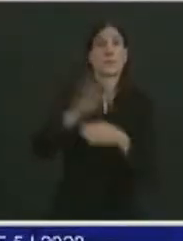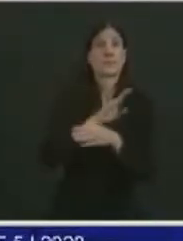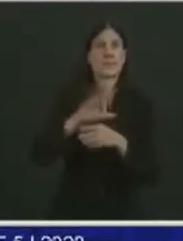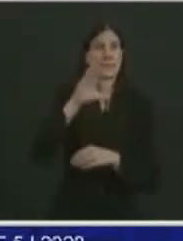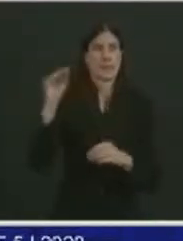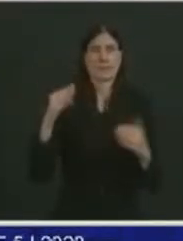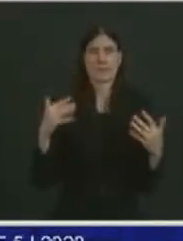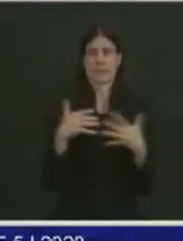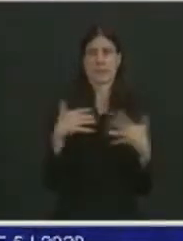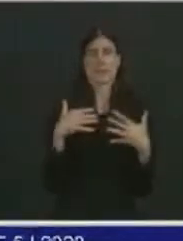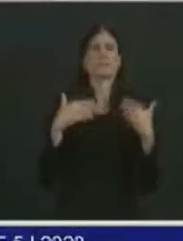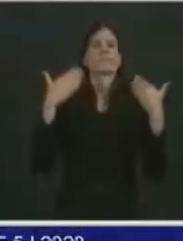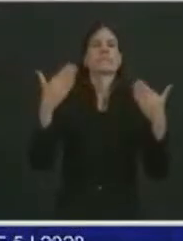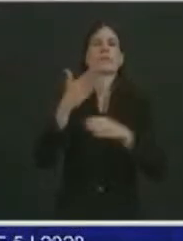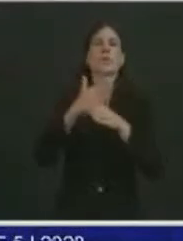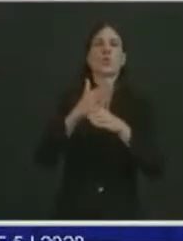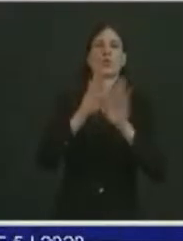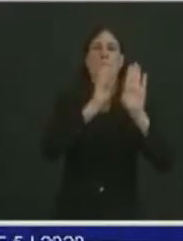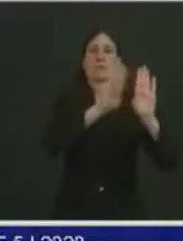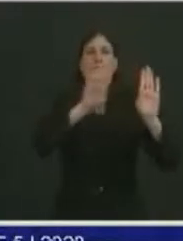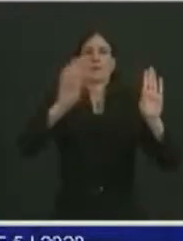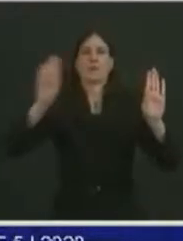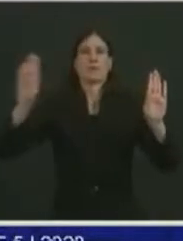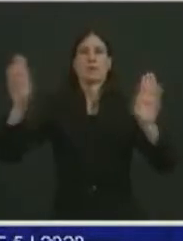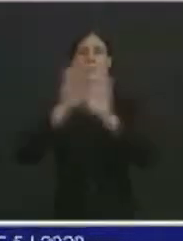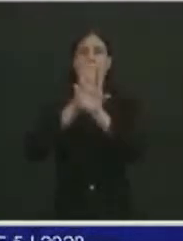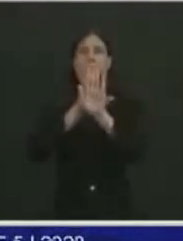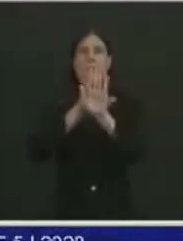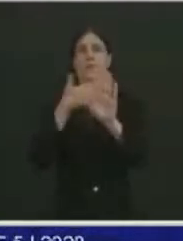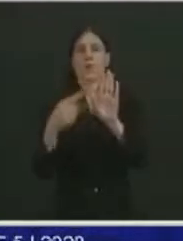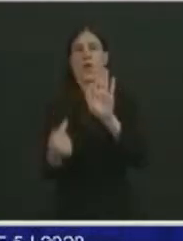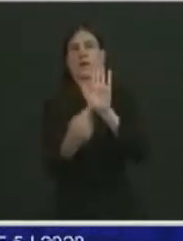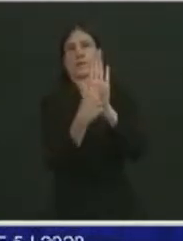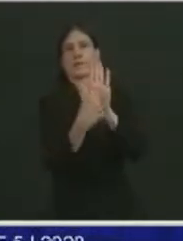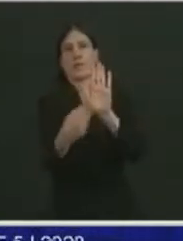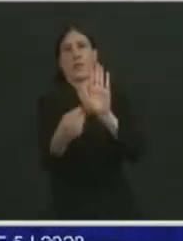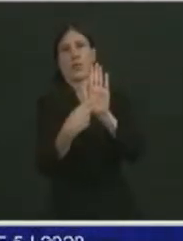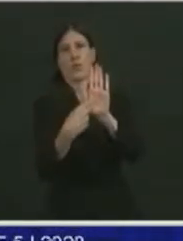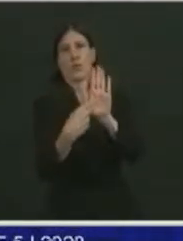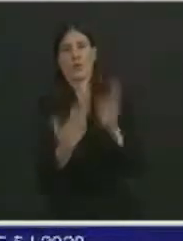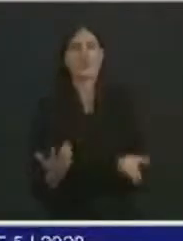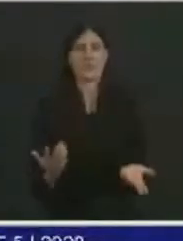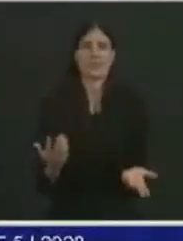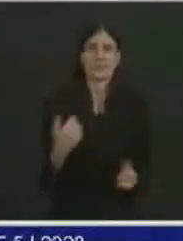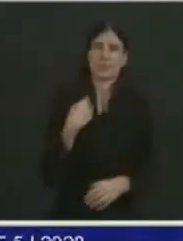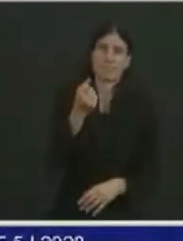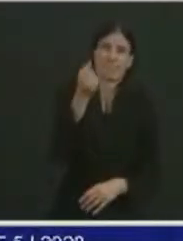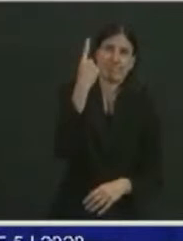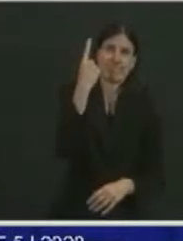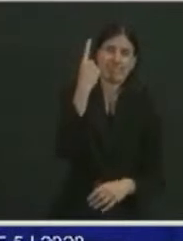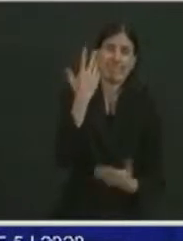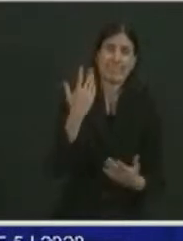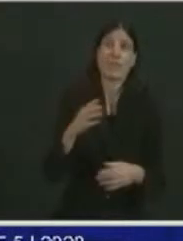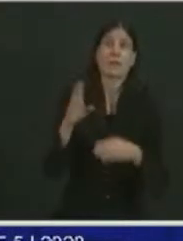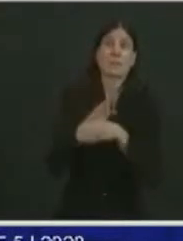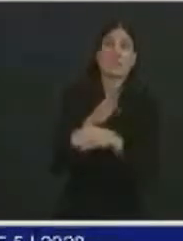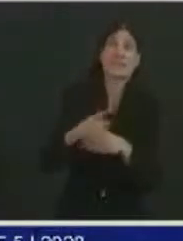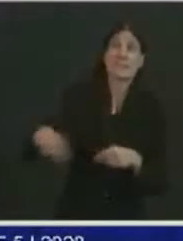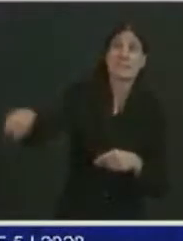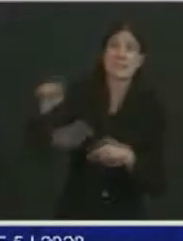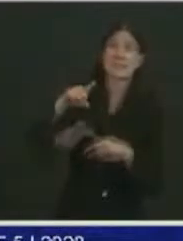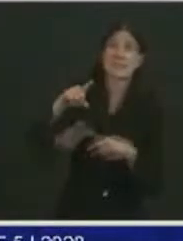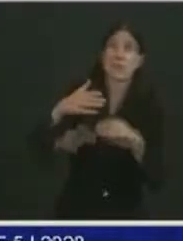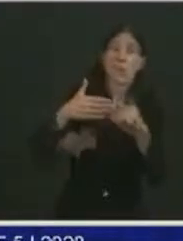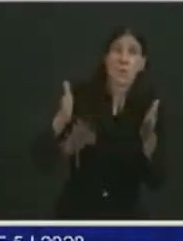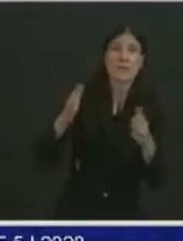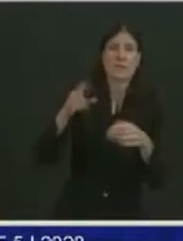bordering their windows. Having said that, yes, absolutely, is the answer to your question. We all received on our phone the public